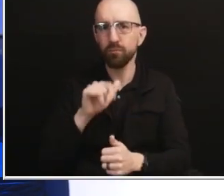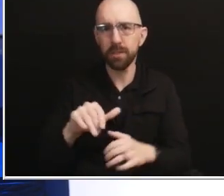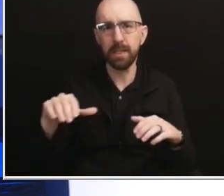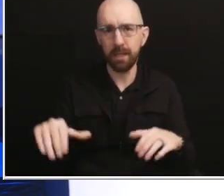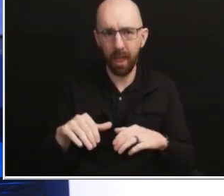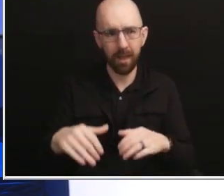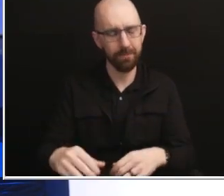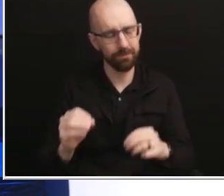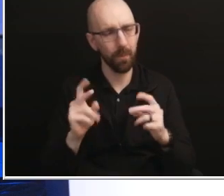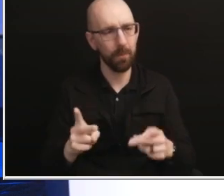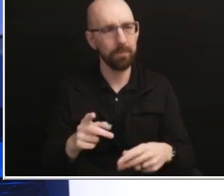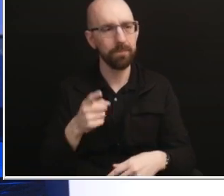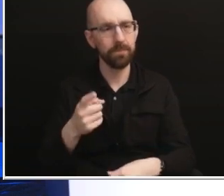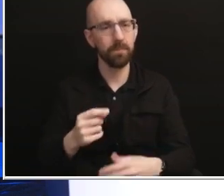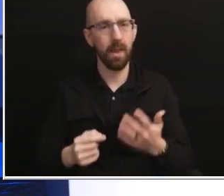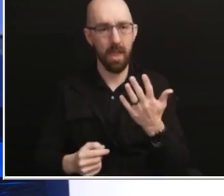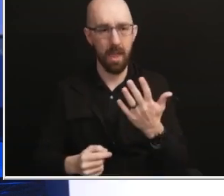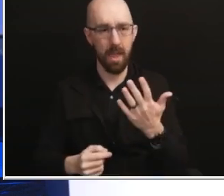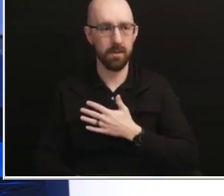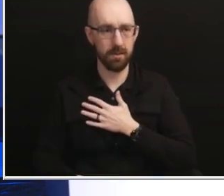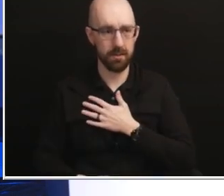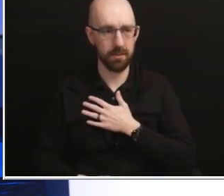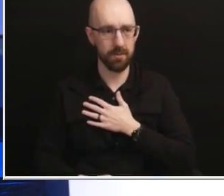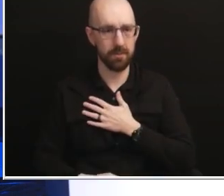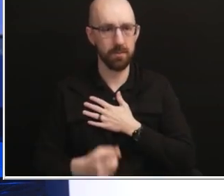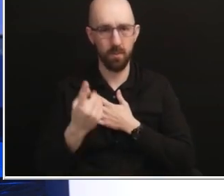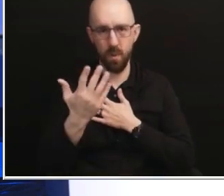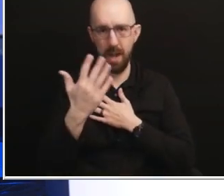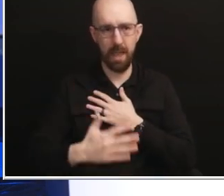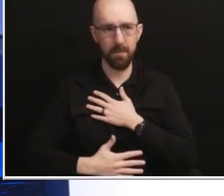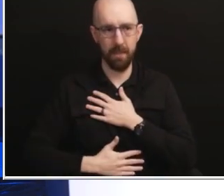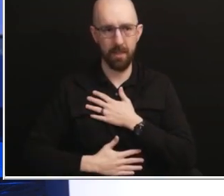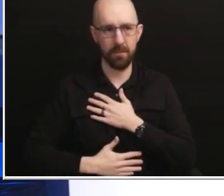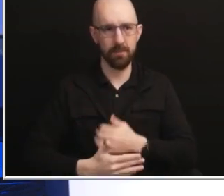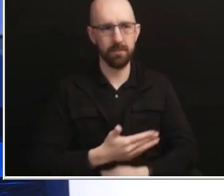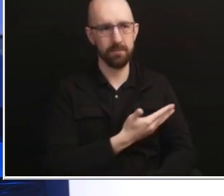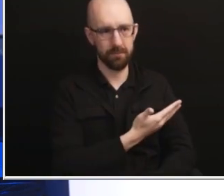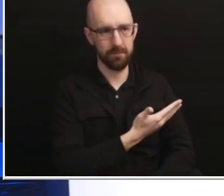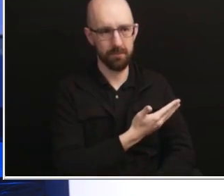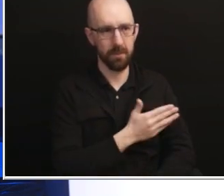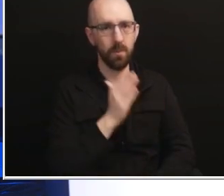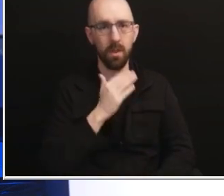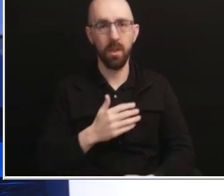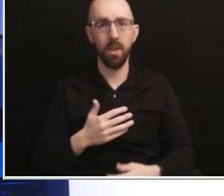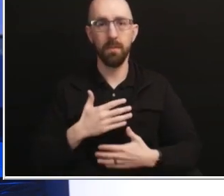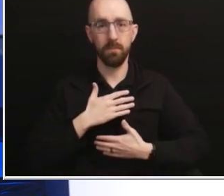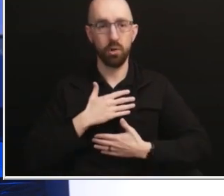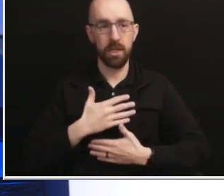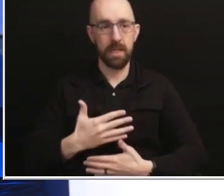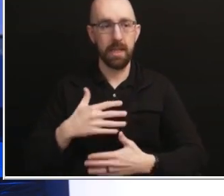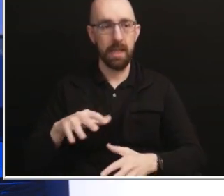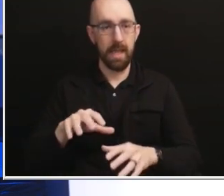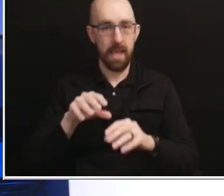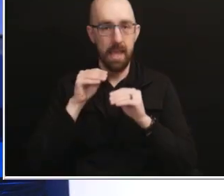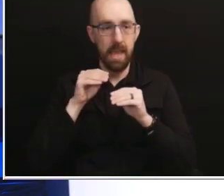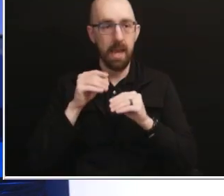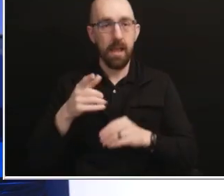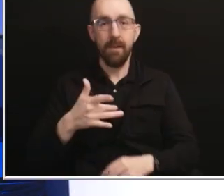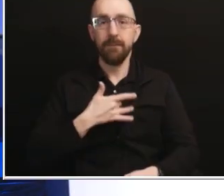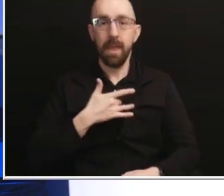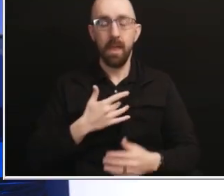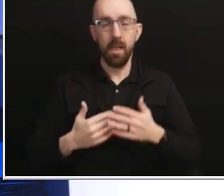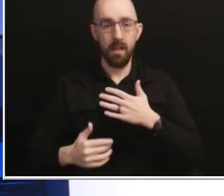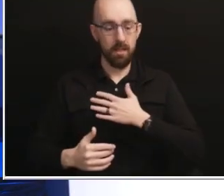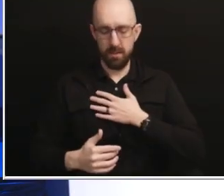so you put one hand on your chest, Okay. one hand on your belly, and you're going to take a deep breath in, and you feel this hand go out.